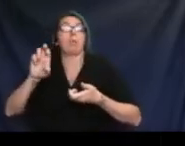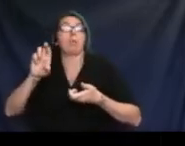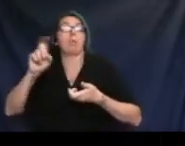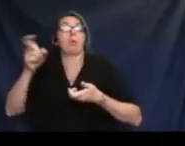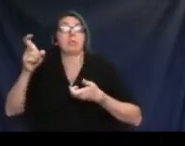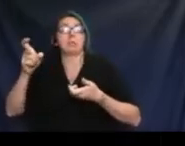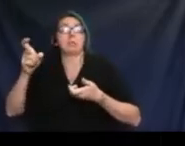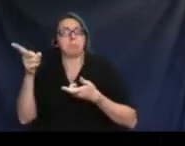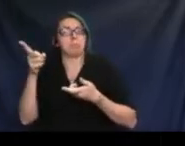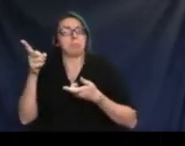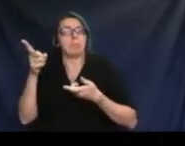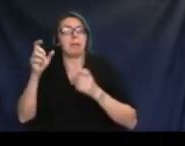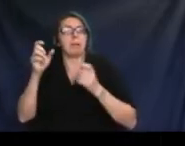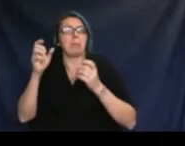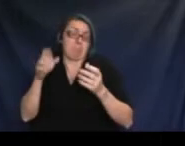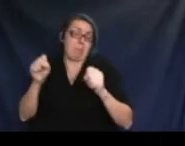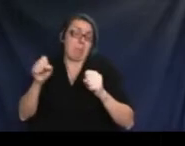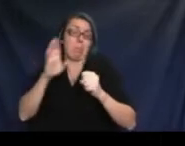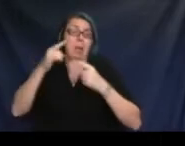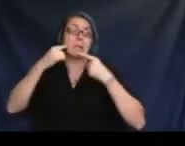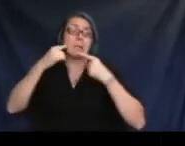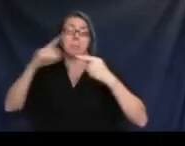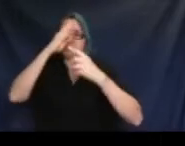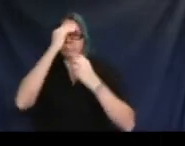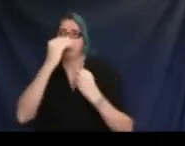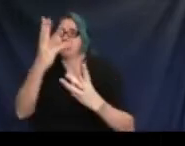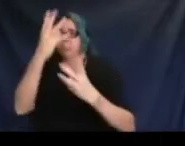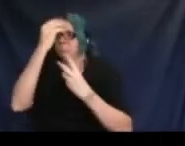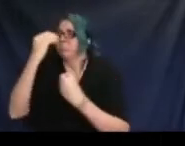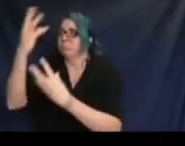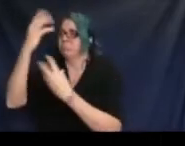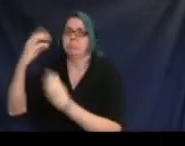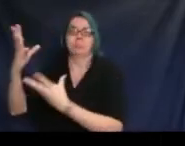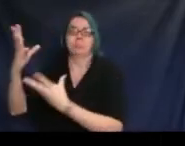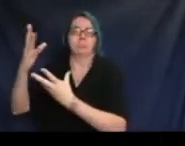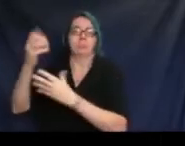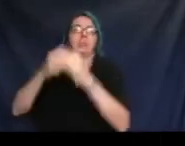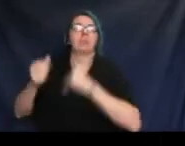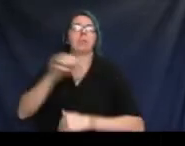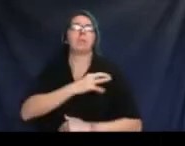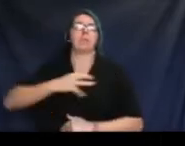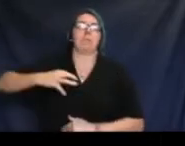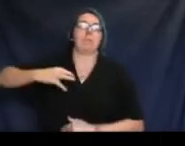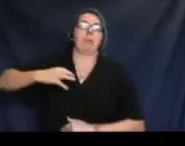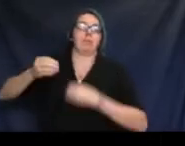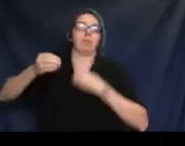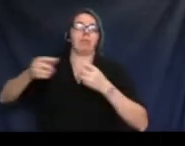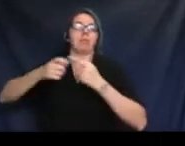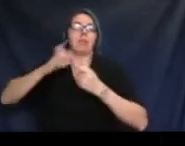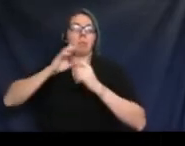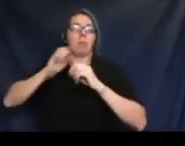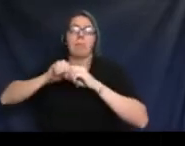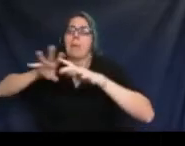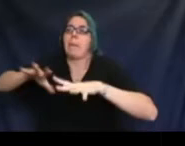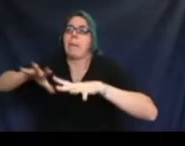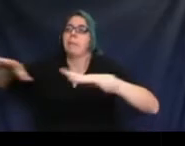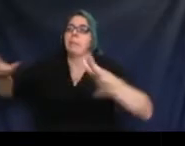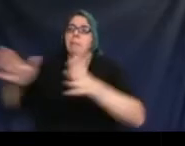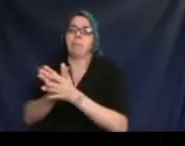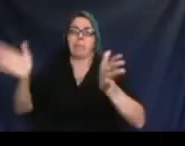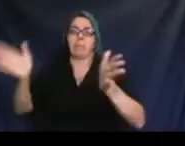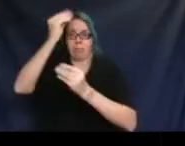office, and the different marketing communications tools that the city will have at its disposal. We want to